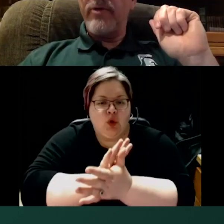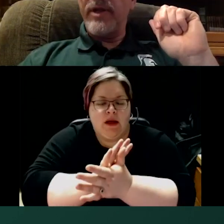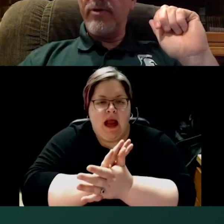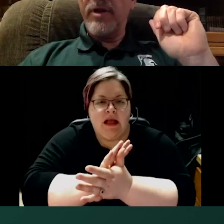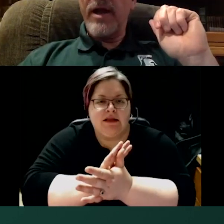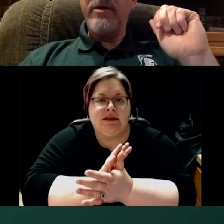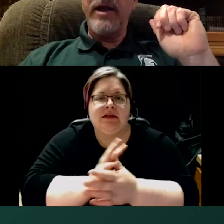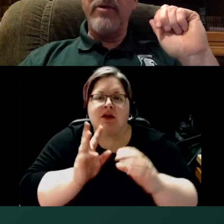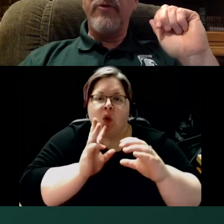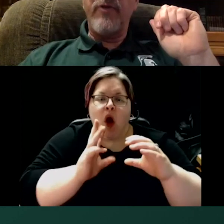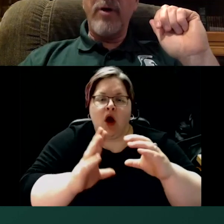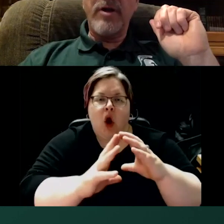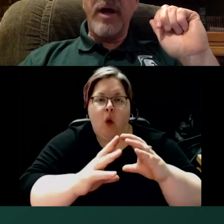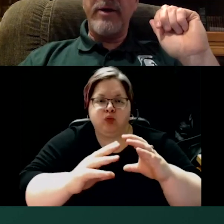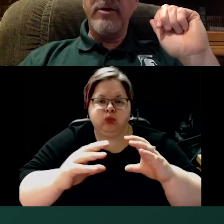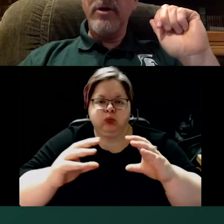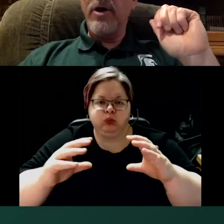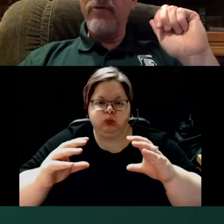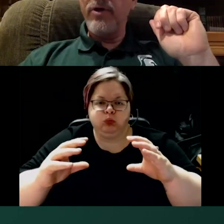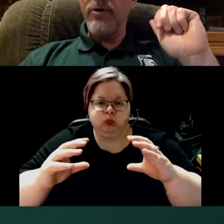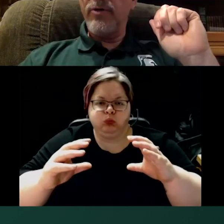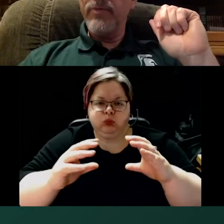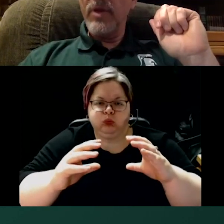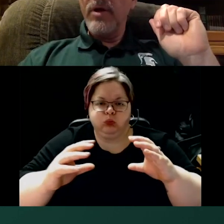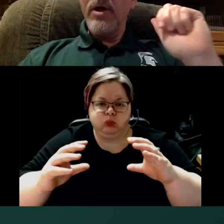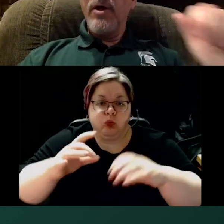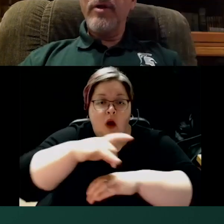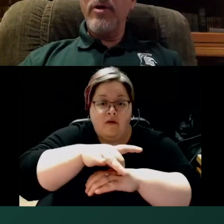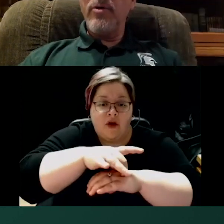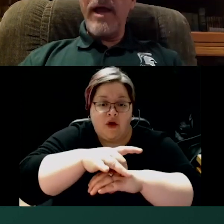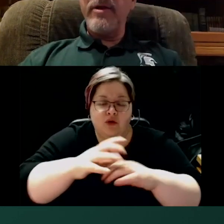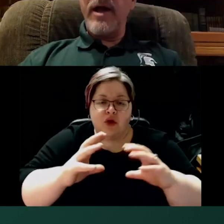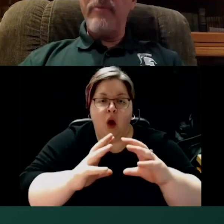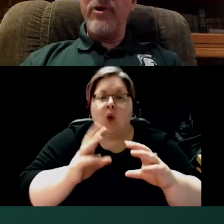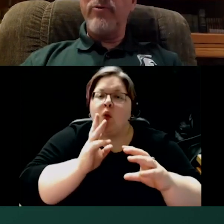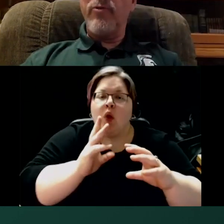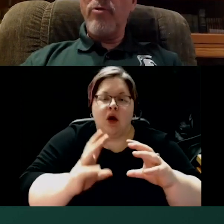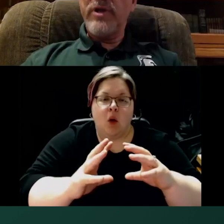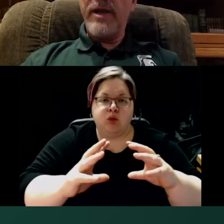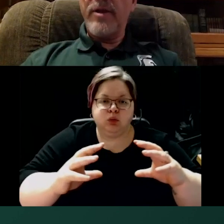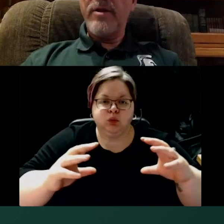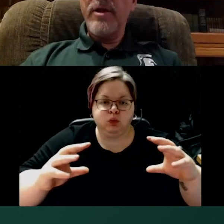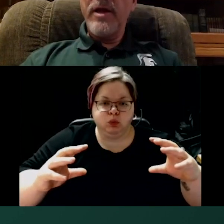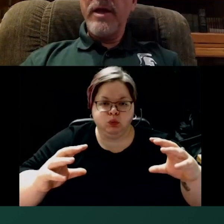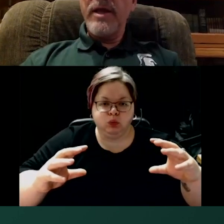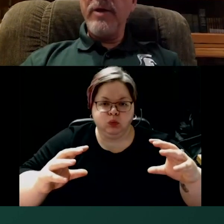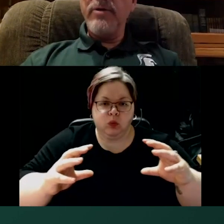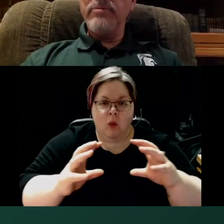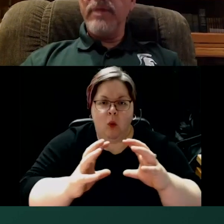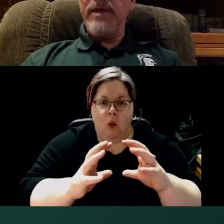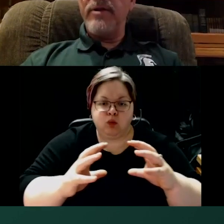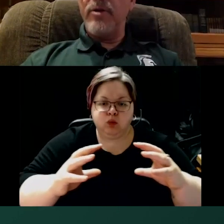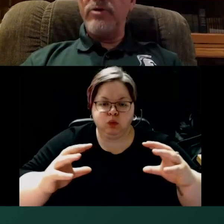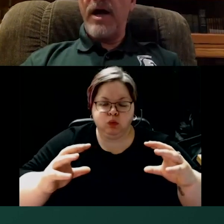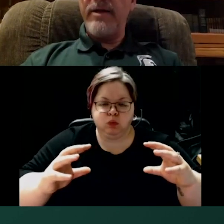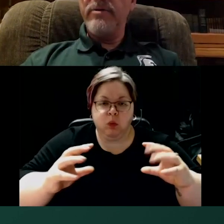water on the near side and the far side of the earth. So as an object rotates, here